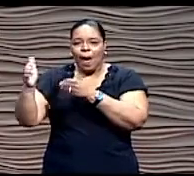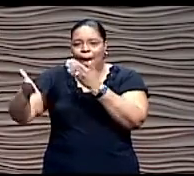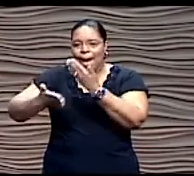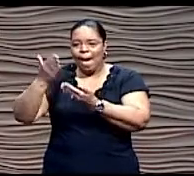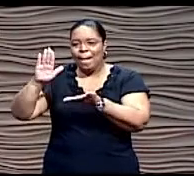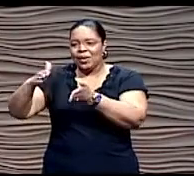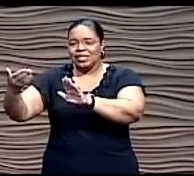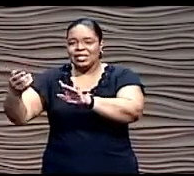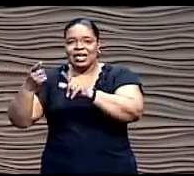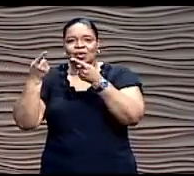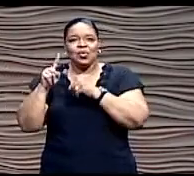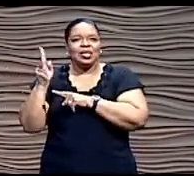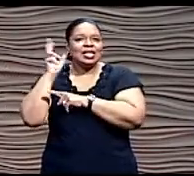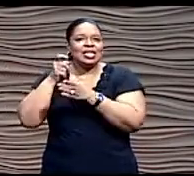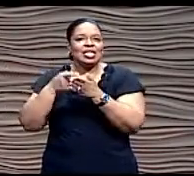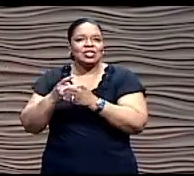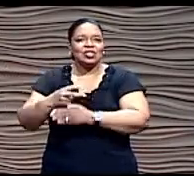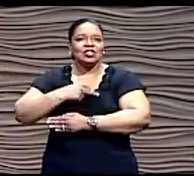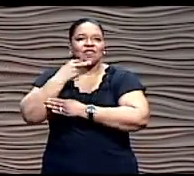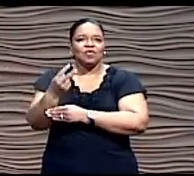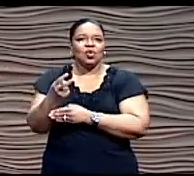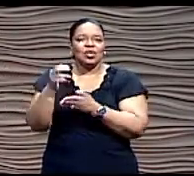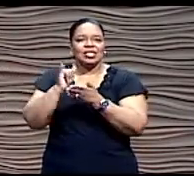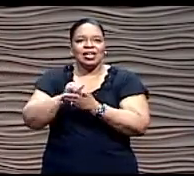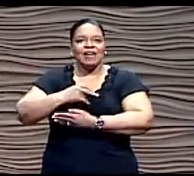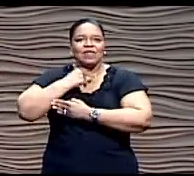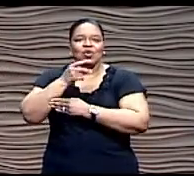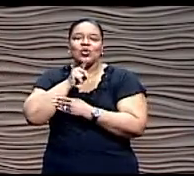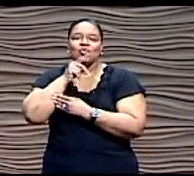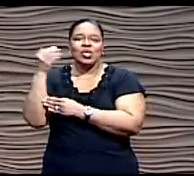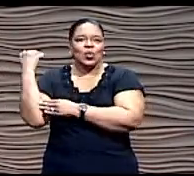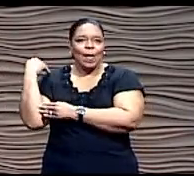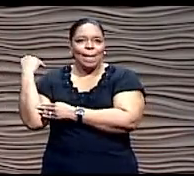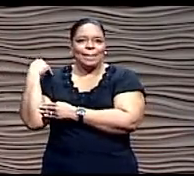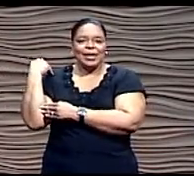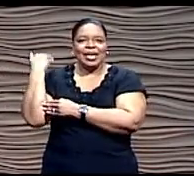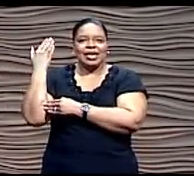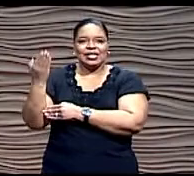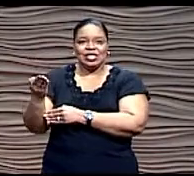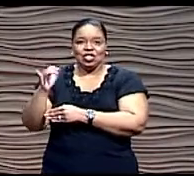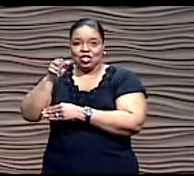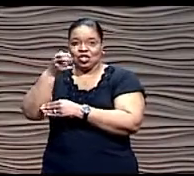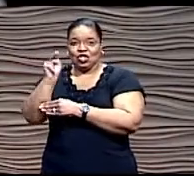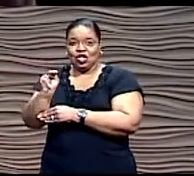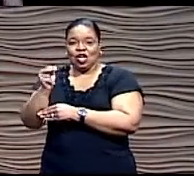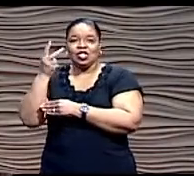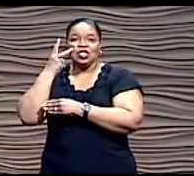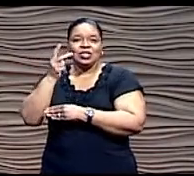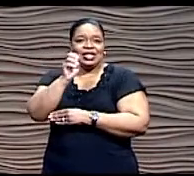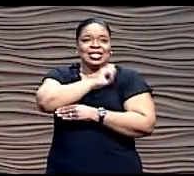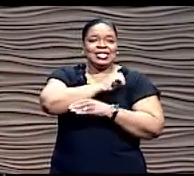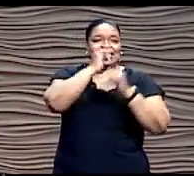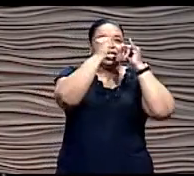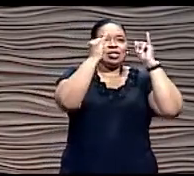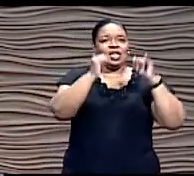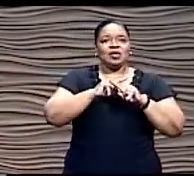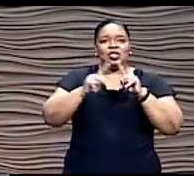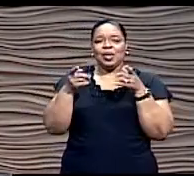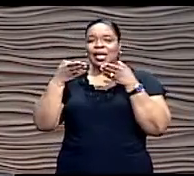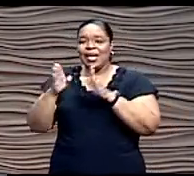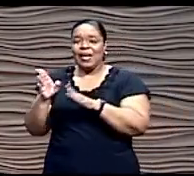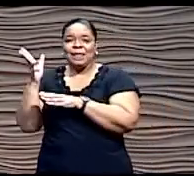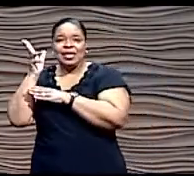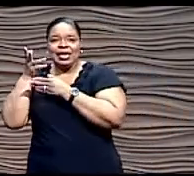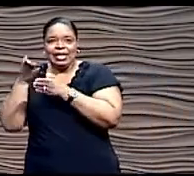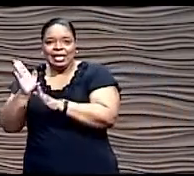when he hears his voice, that voice reminds him, you see Ezekiel's image, but let me let you